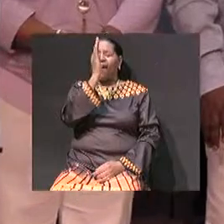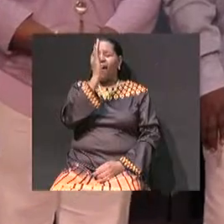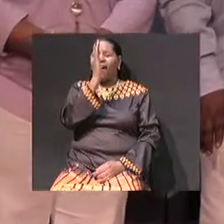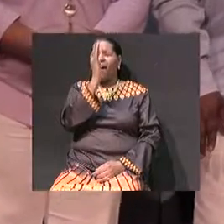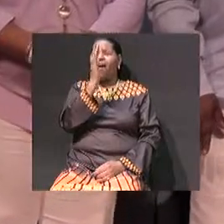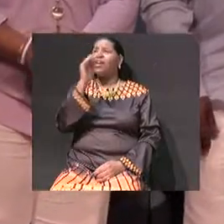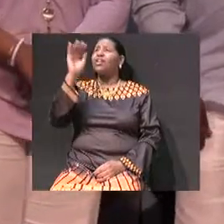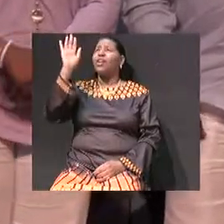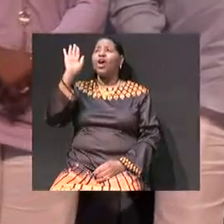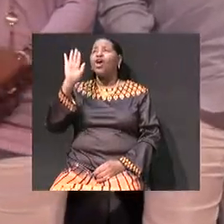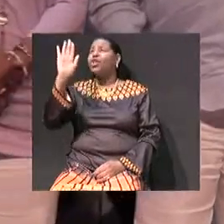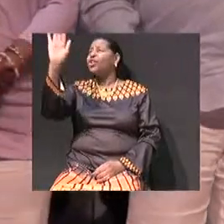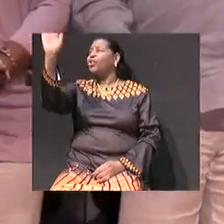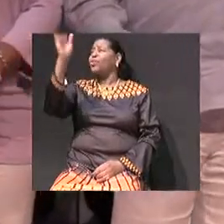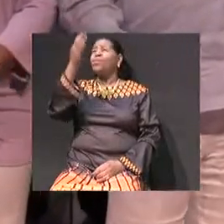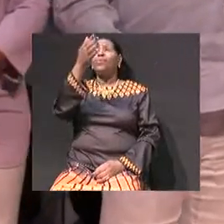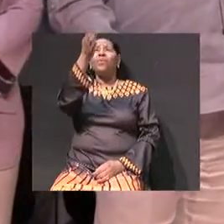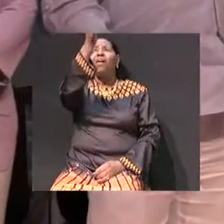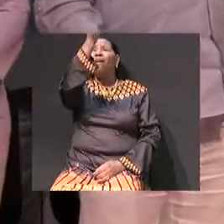You are God.